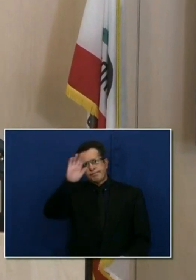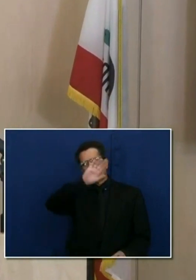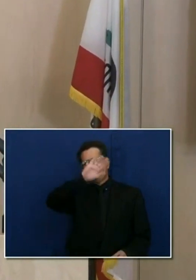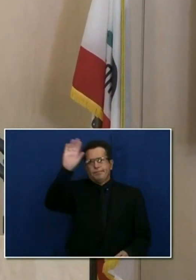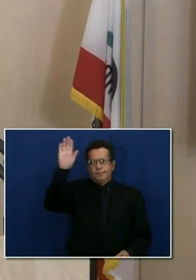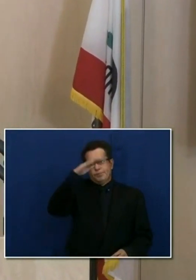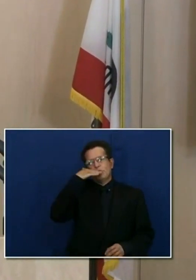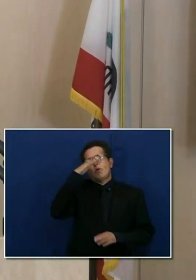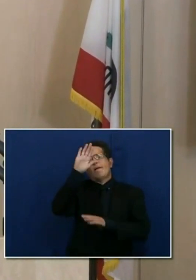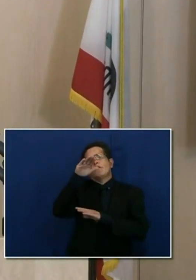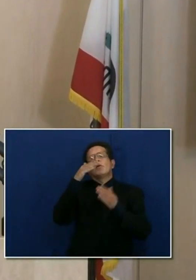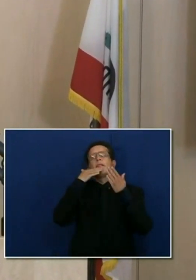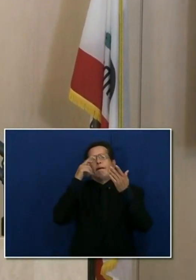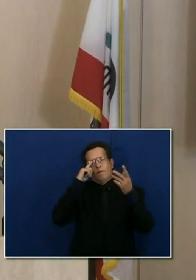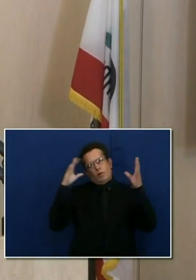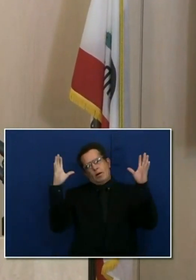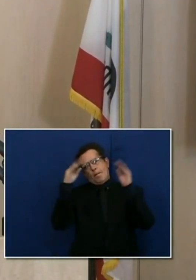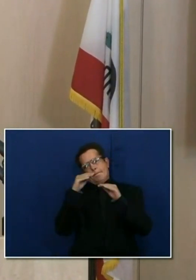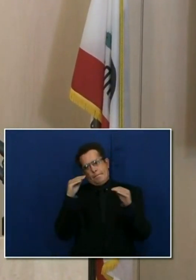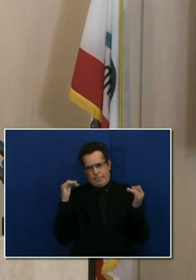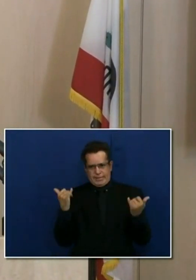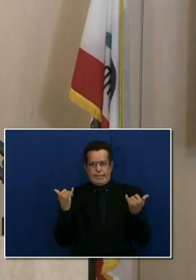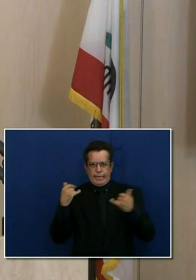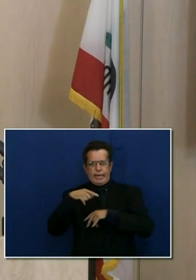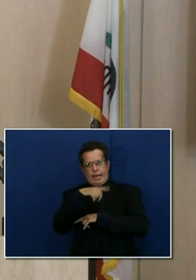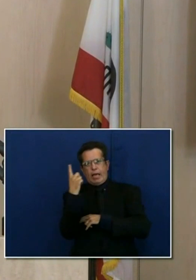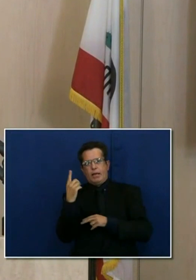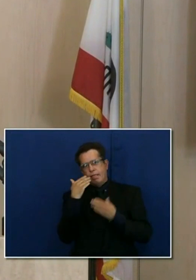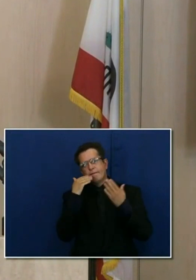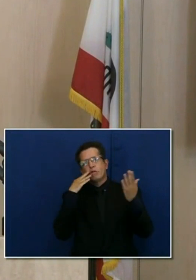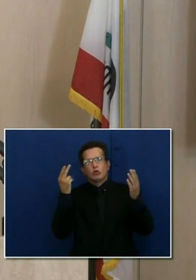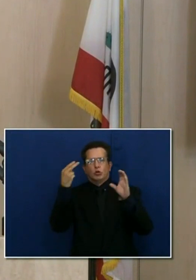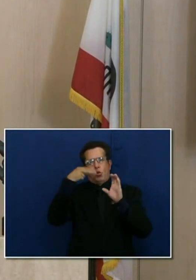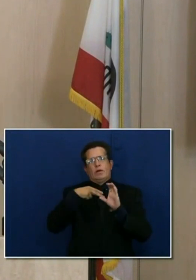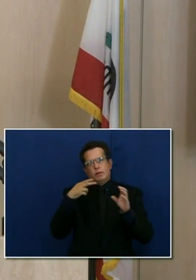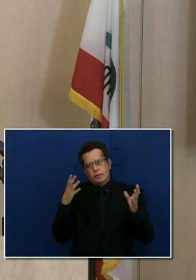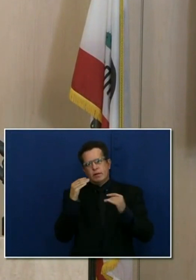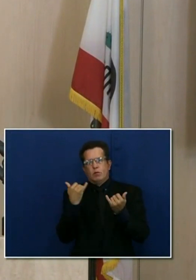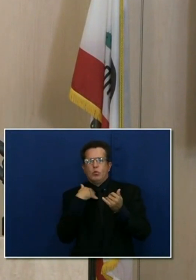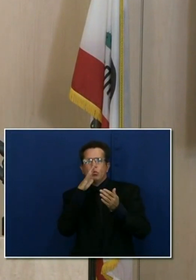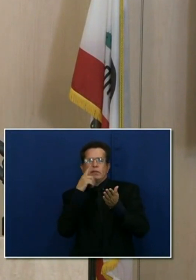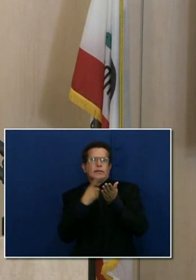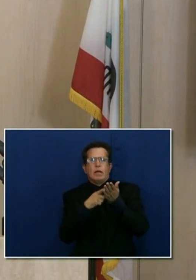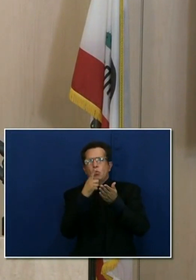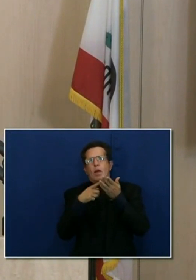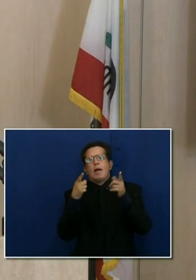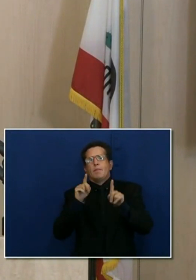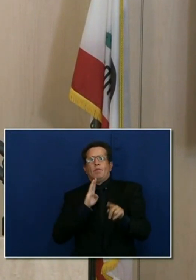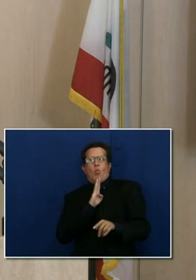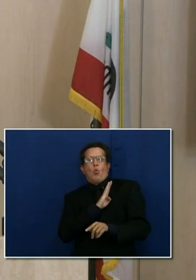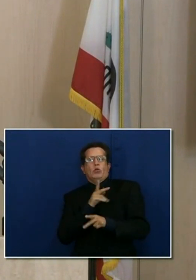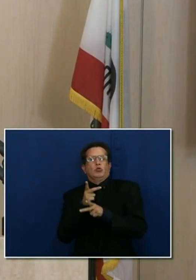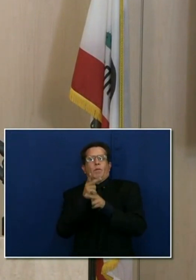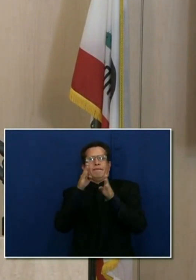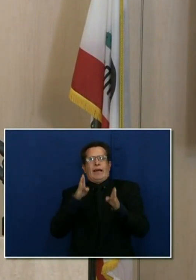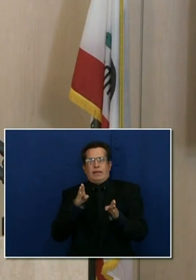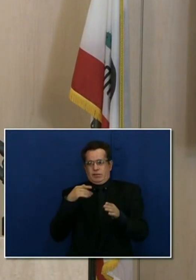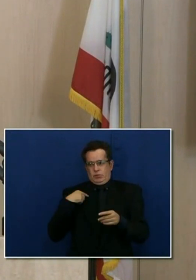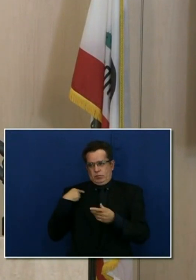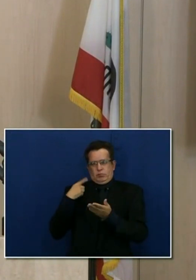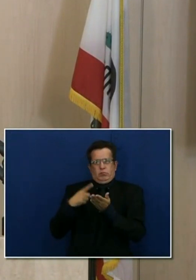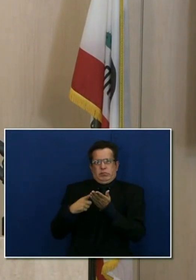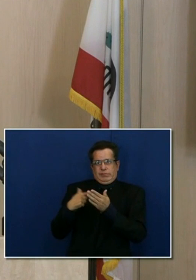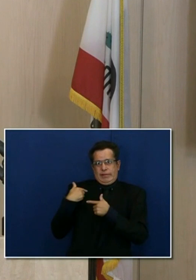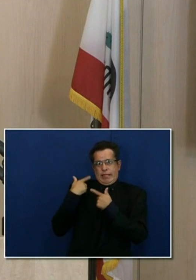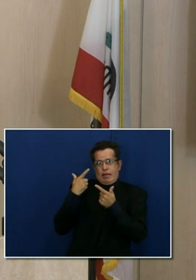Good afternoon, and thank you for joining us. Today we're going to recap some of the discussion and actions of the Board of Supervisors that we've taken over the last